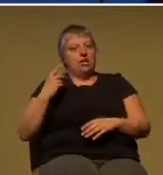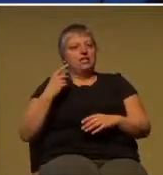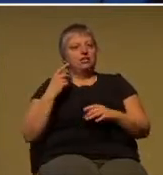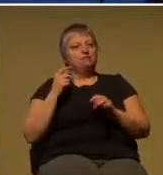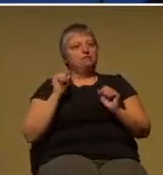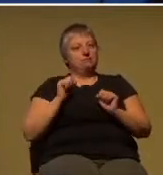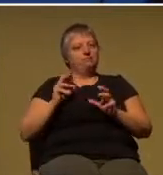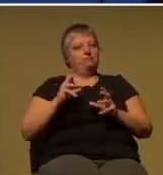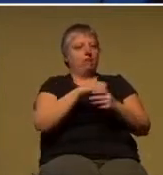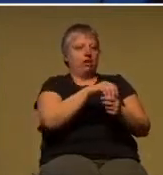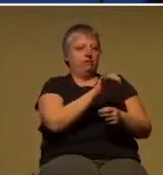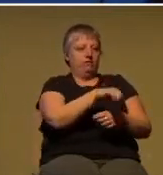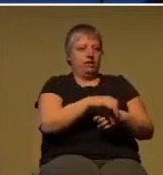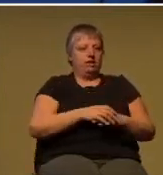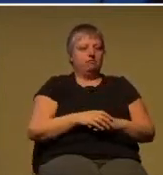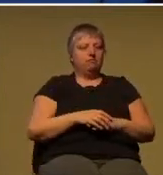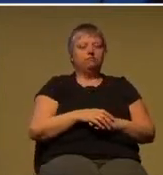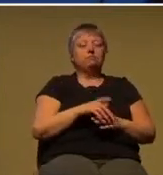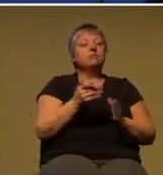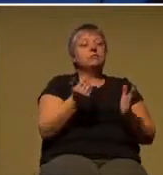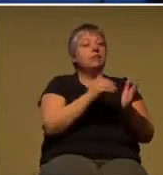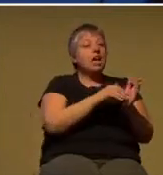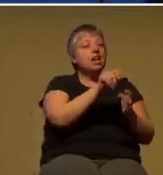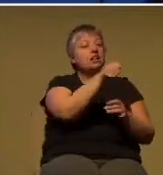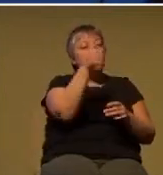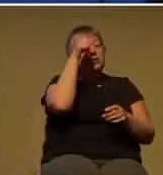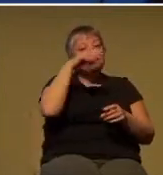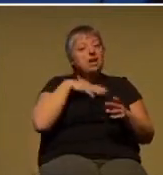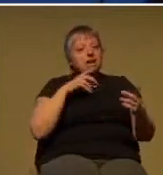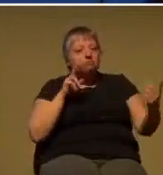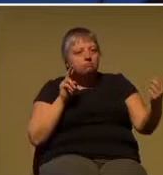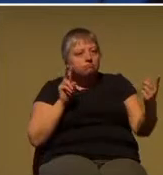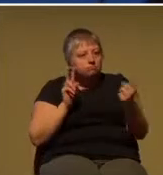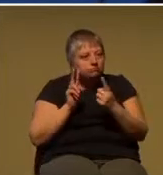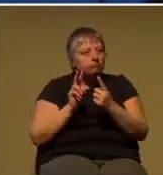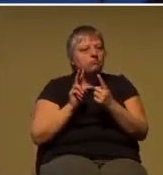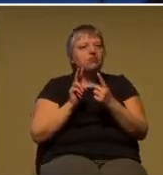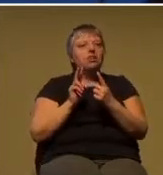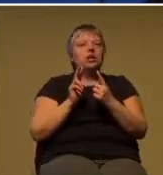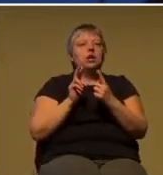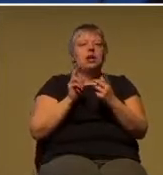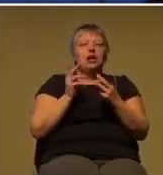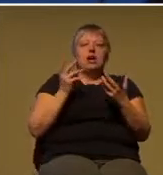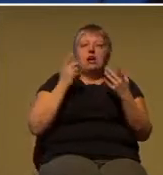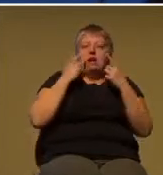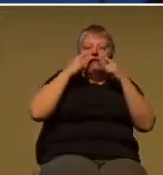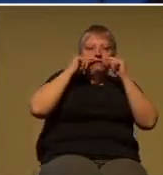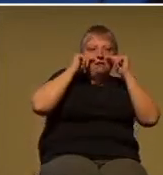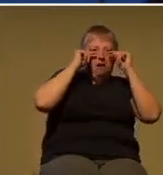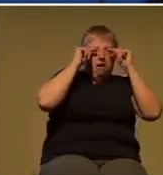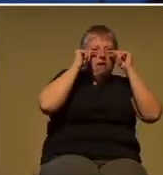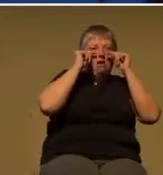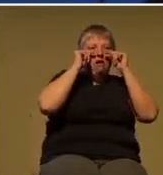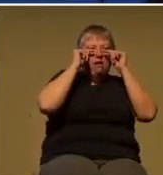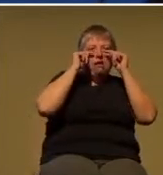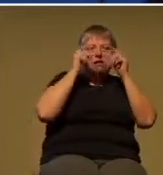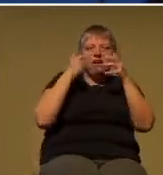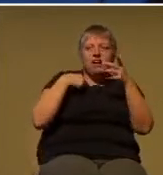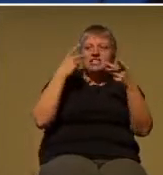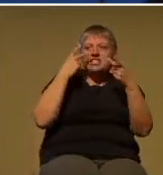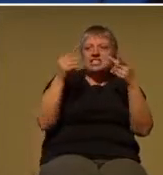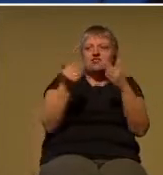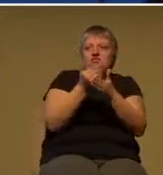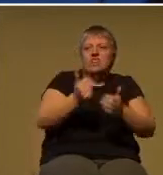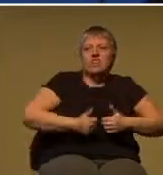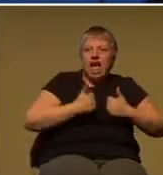gentleman came up to me again with tears in his eyes, and he says, I see new life in our congregation this morning. And it